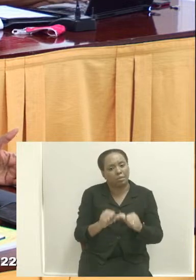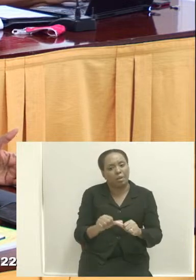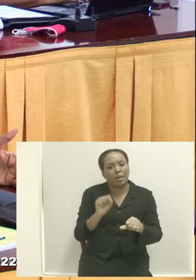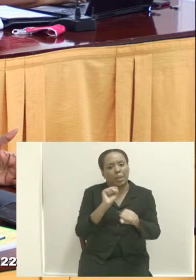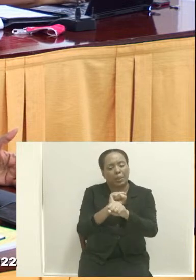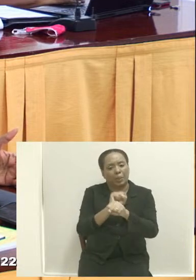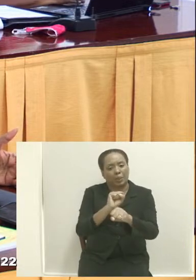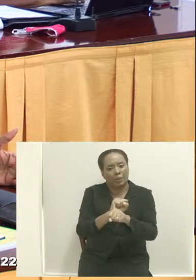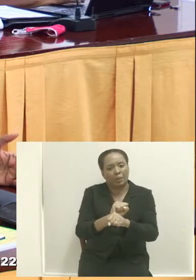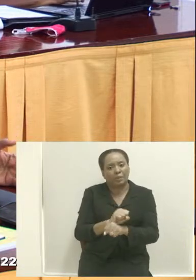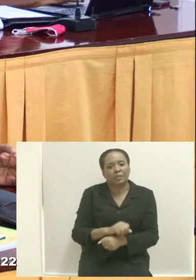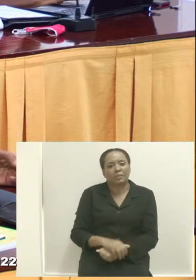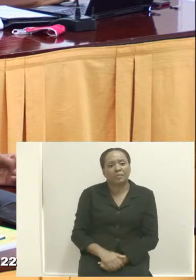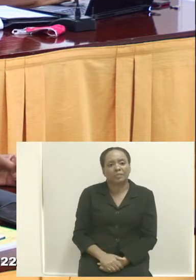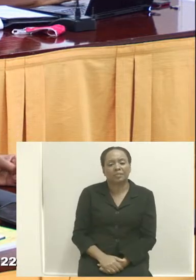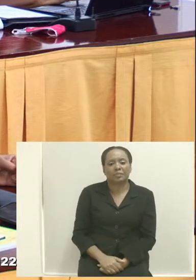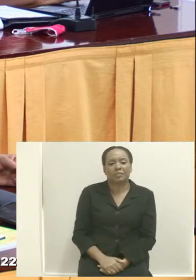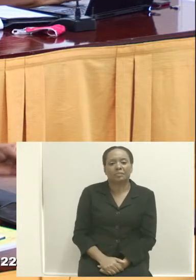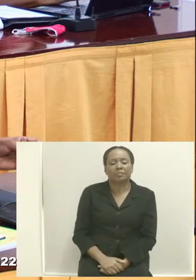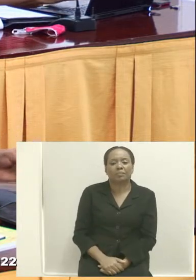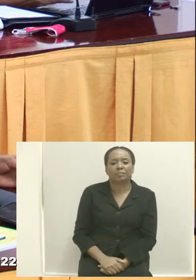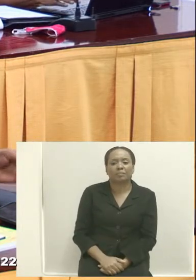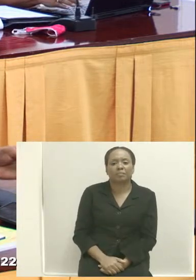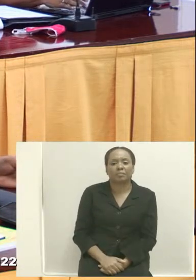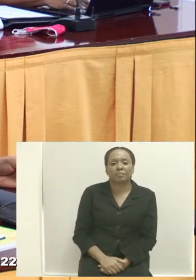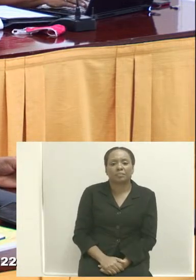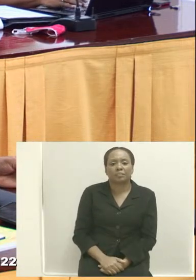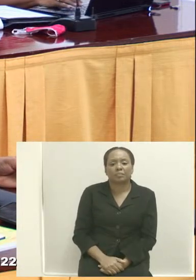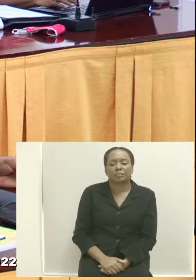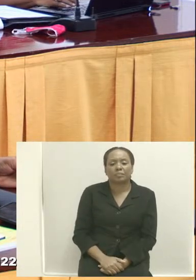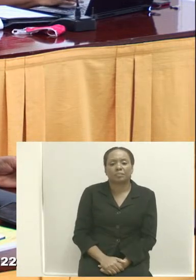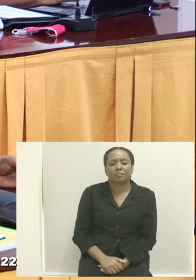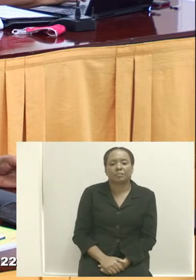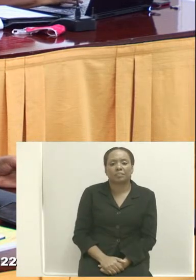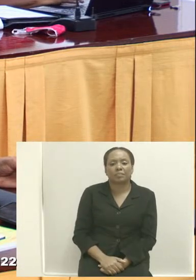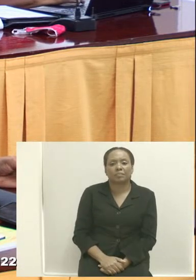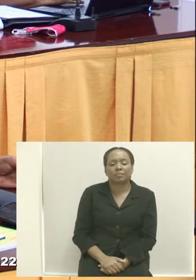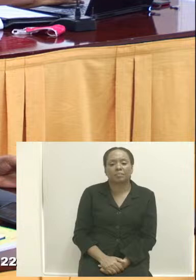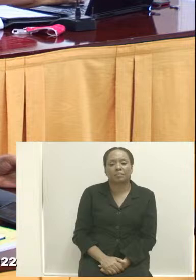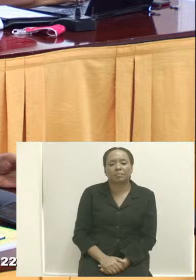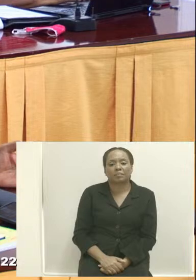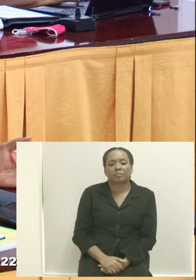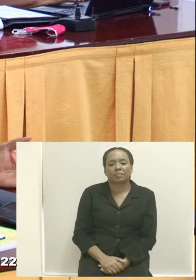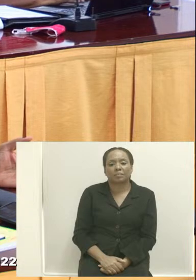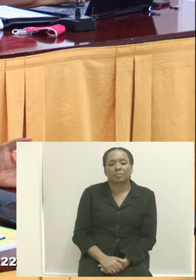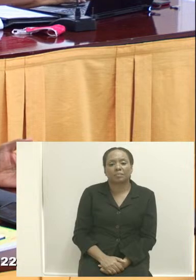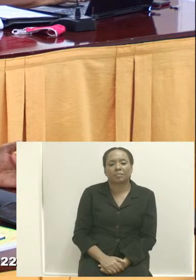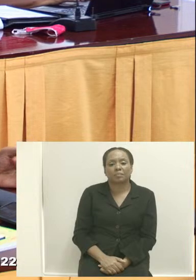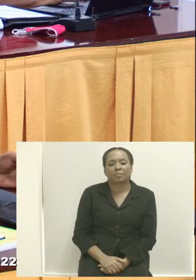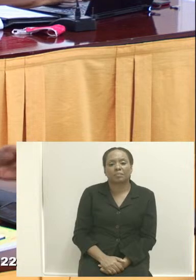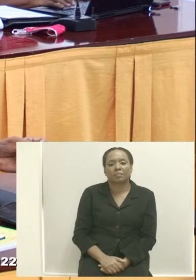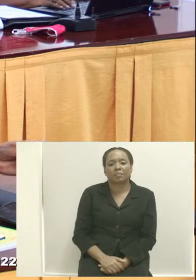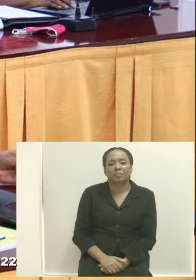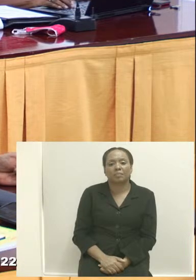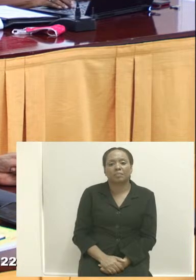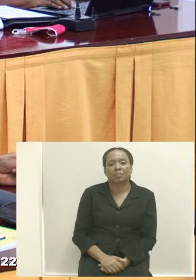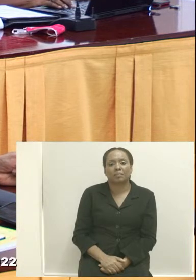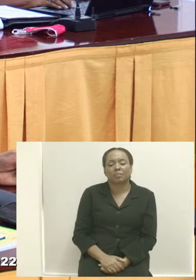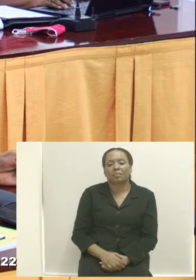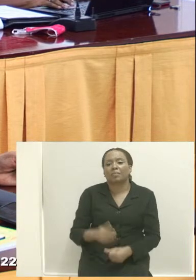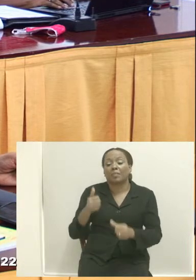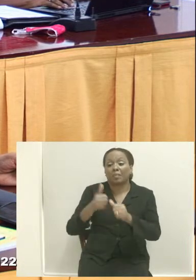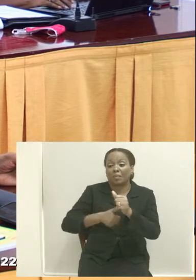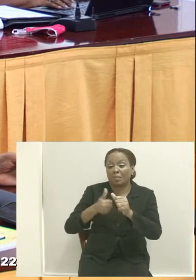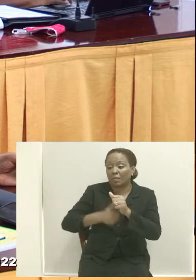Every business involved in commodity production has some amount of machinery, ma'am. Every mechanic